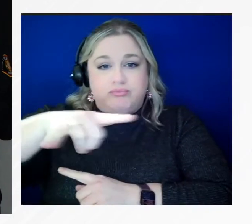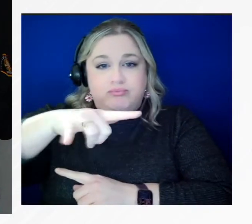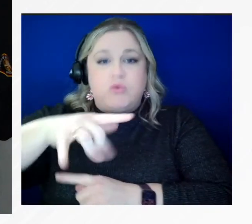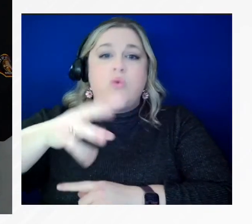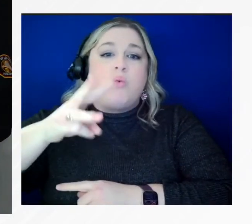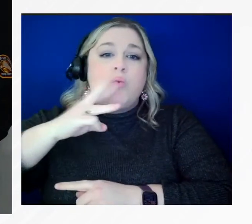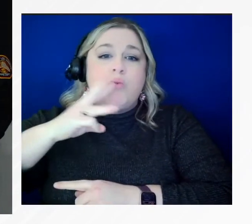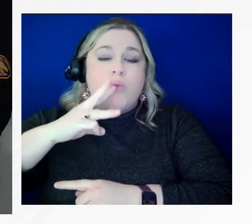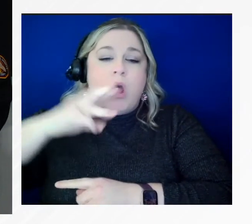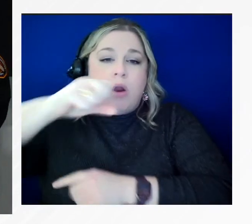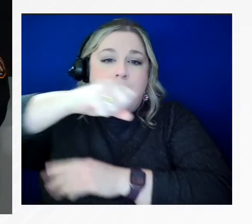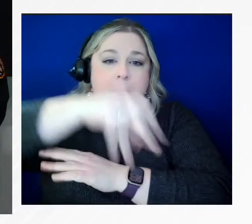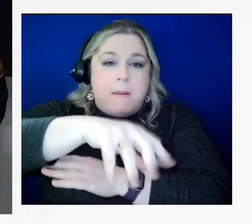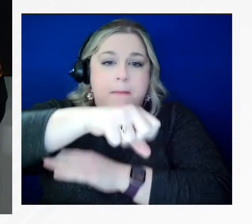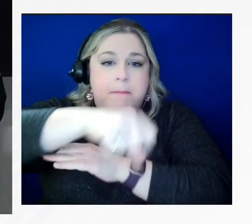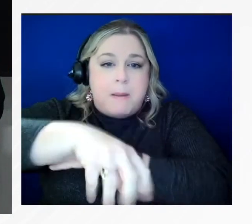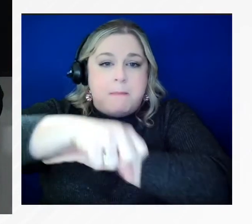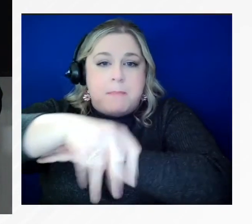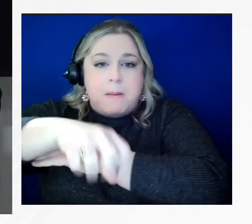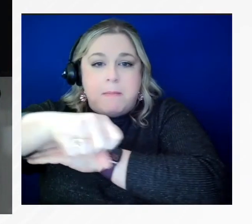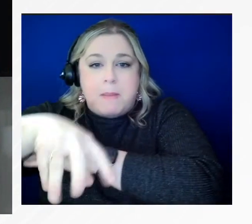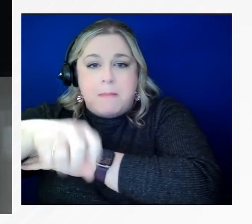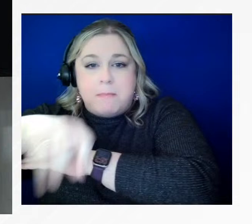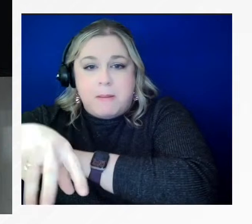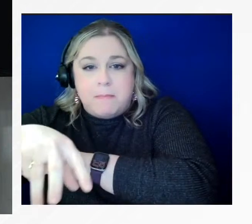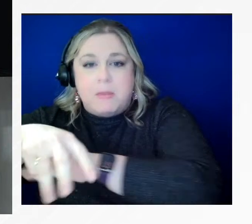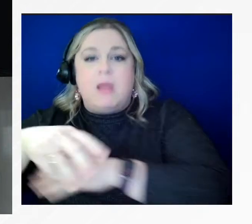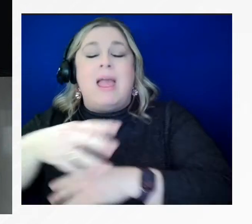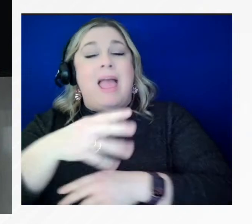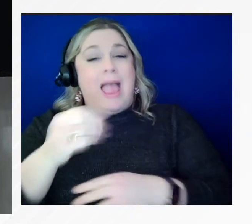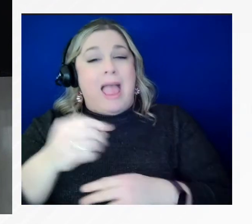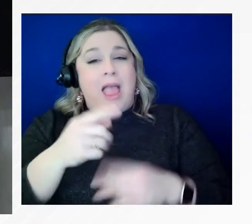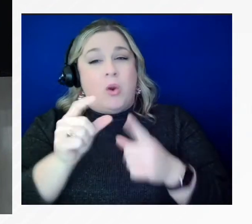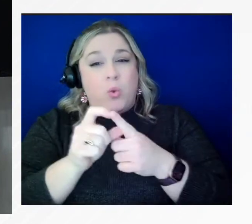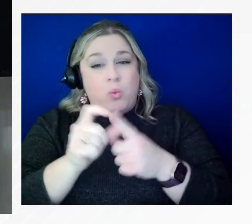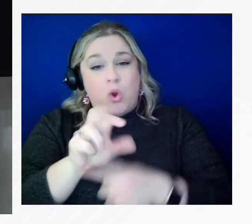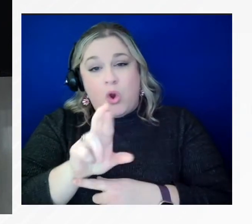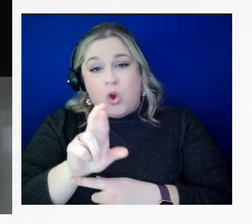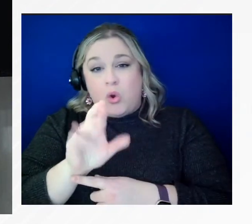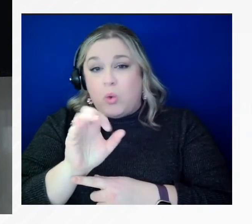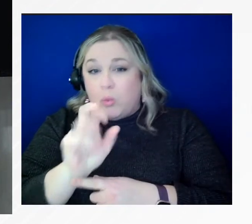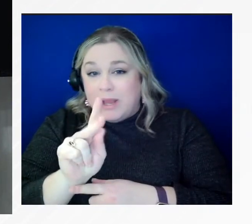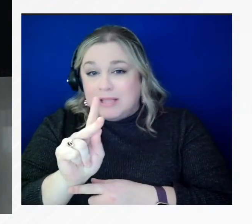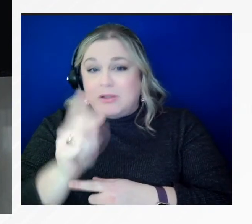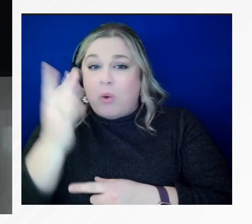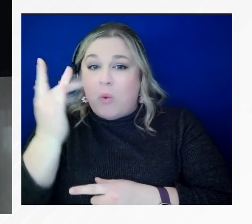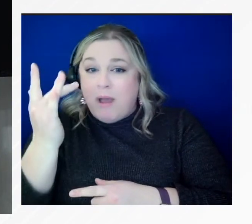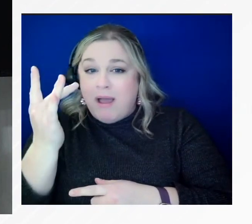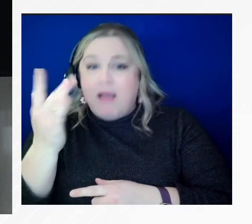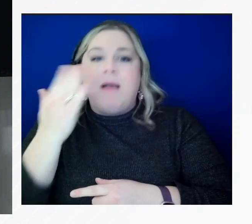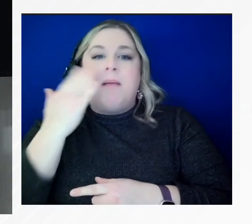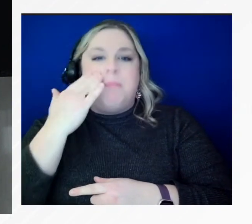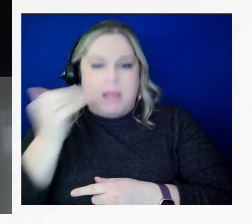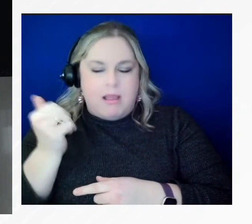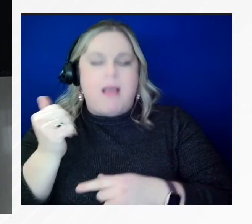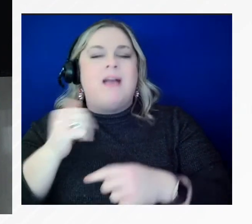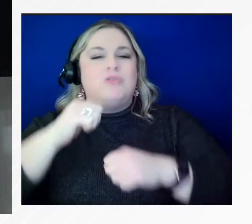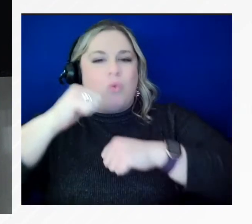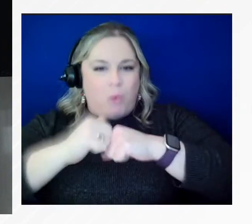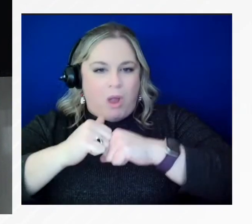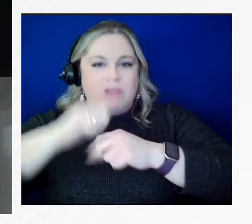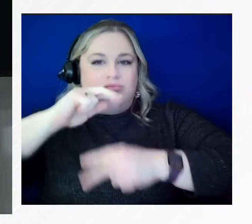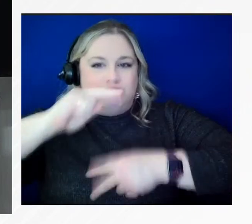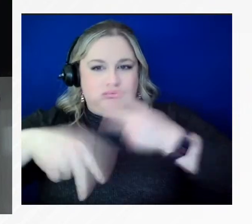word risk because of the rocky conditions we have. We have significant risks that harm or could harm our firefighters from falling rock and